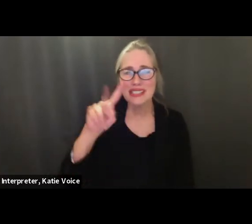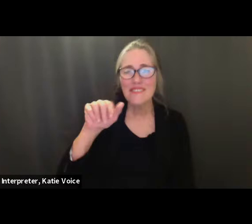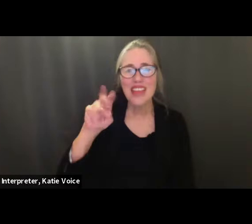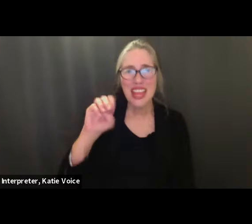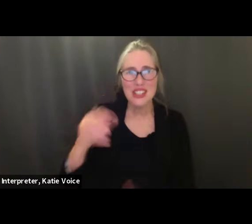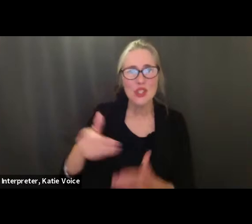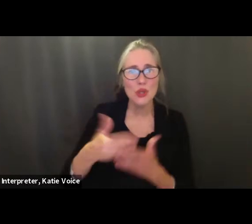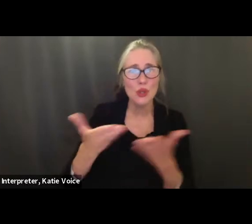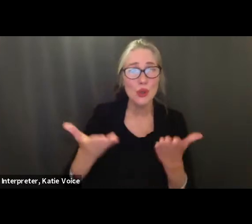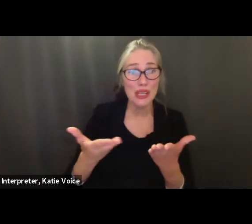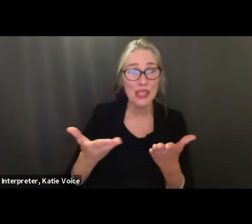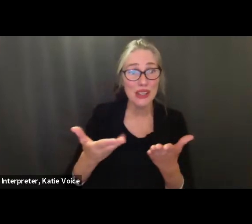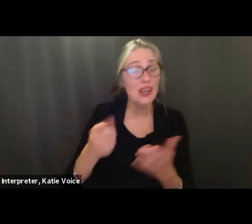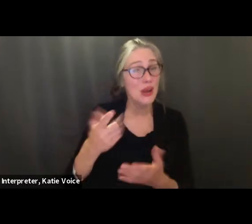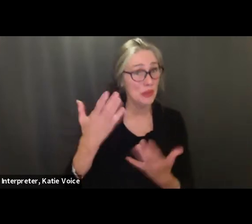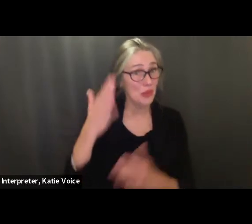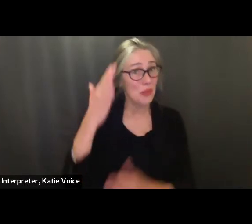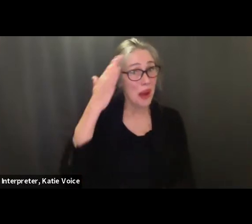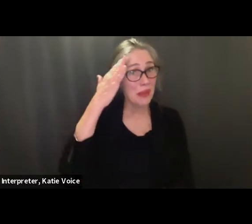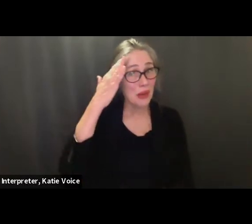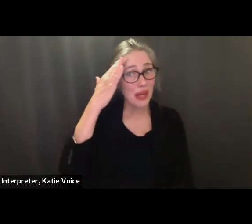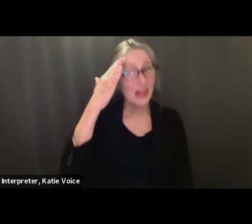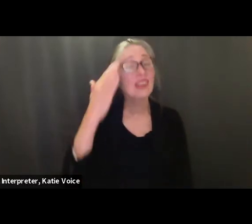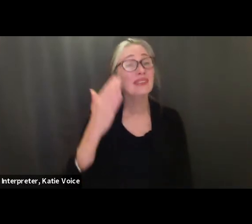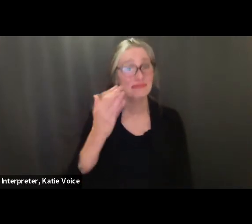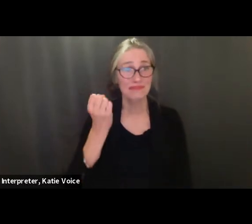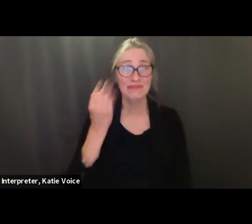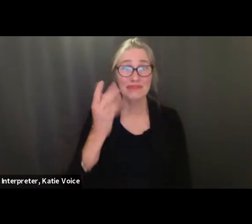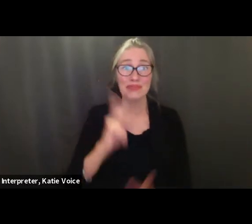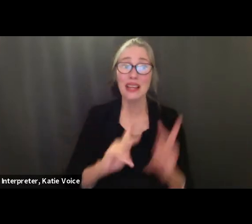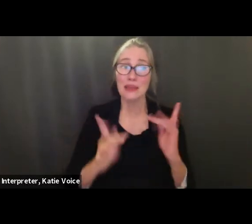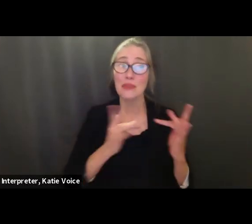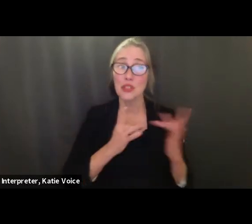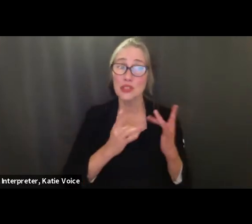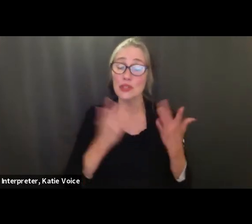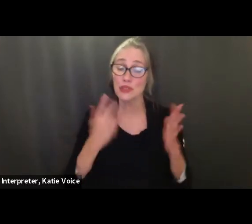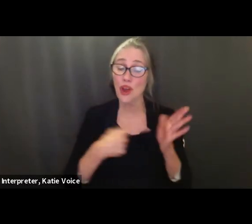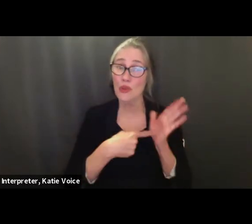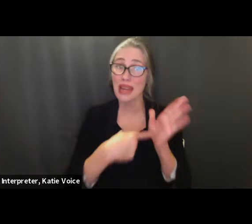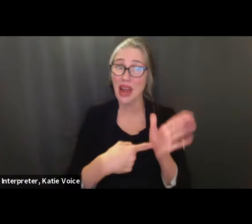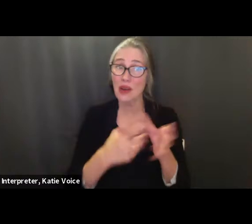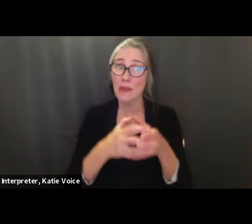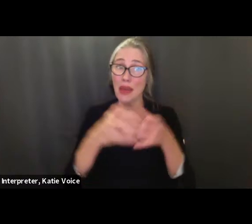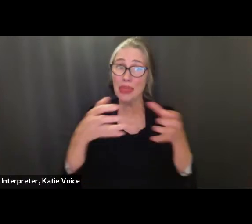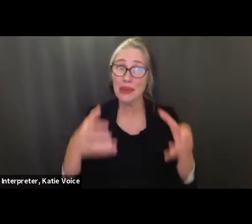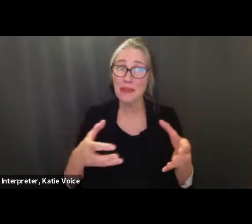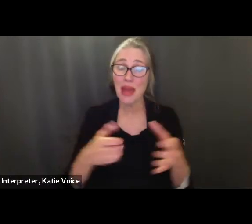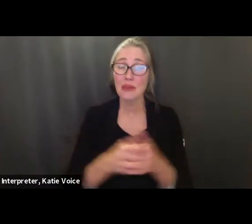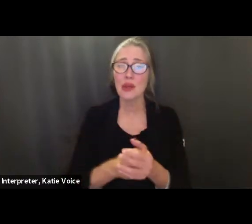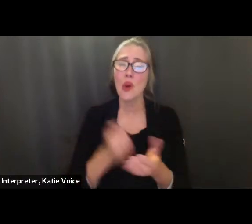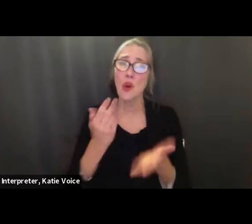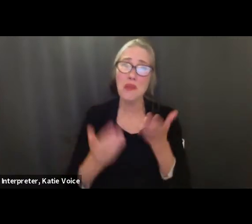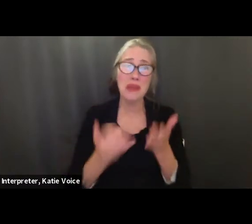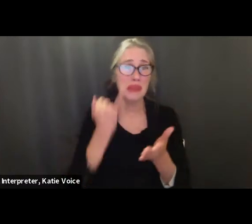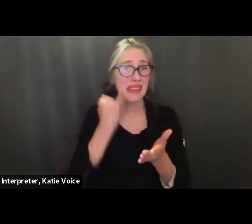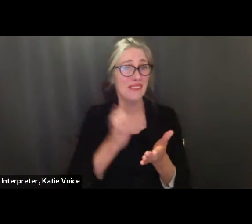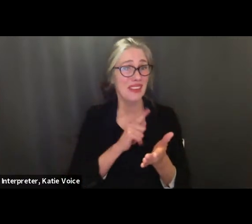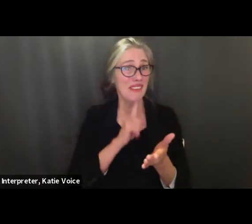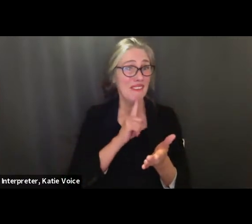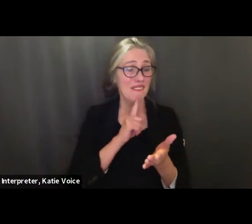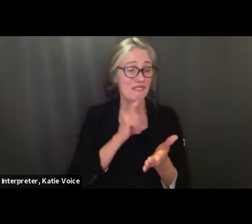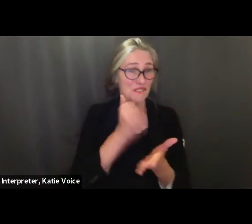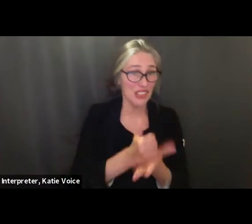are probably aware now that there have been some concerns about the amount or the validity or the depth of